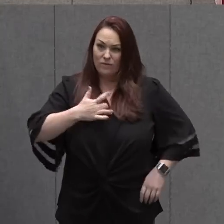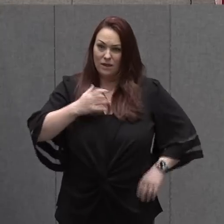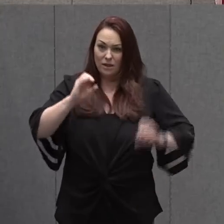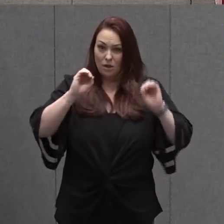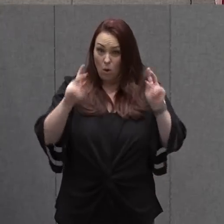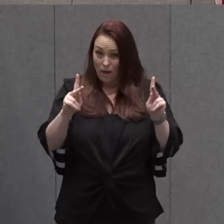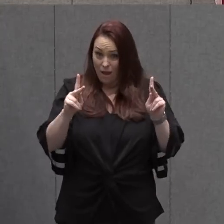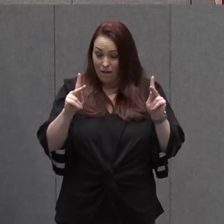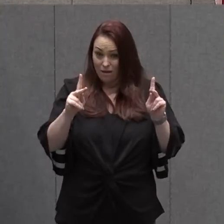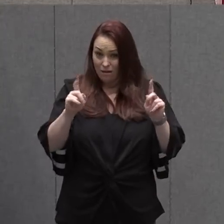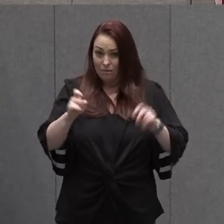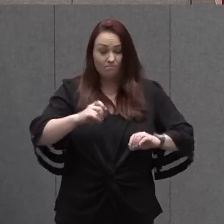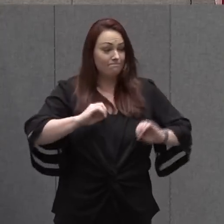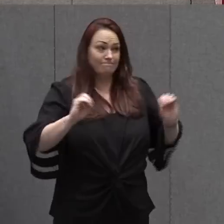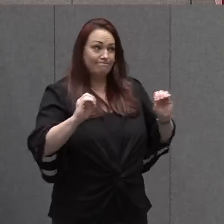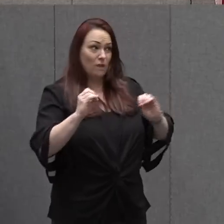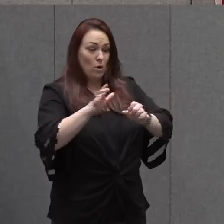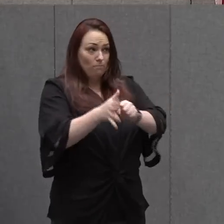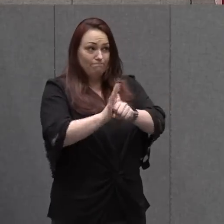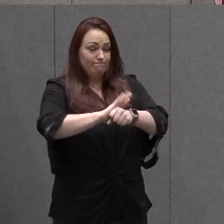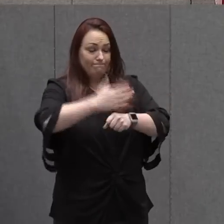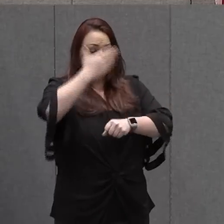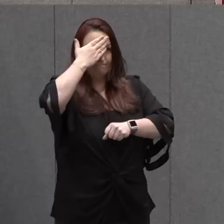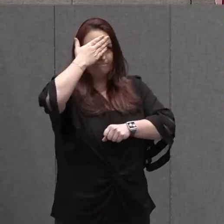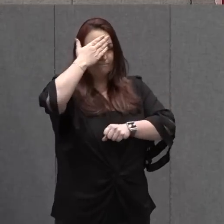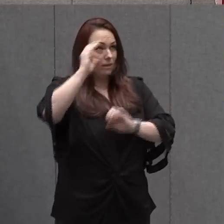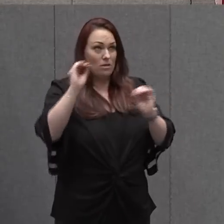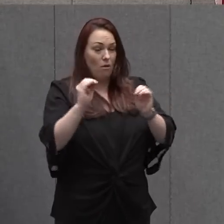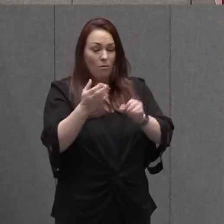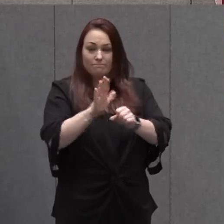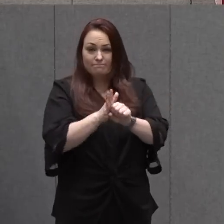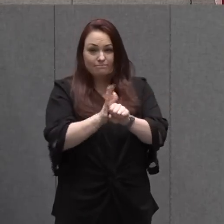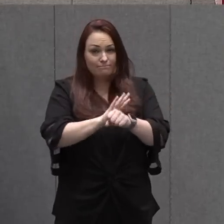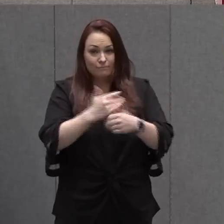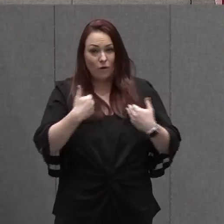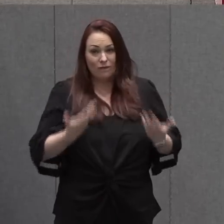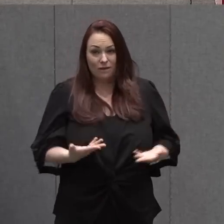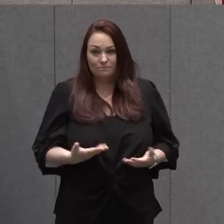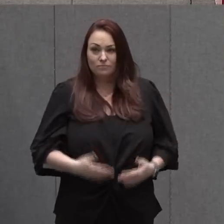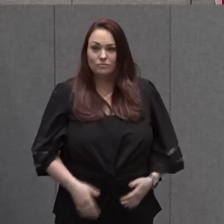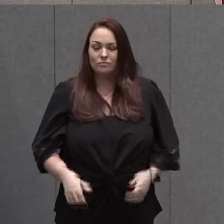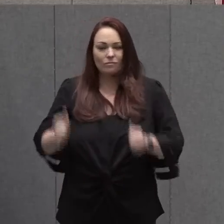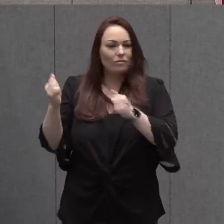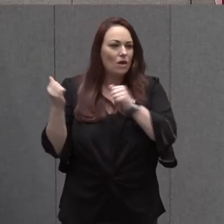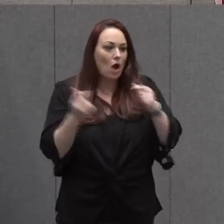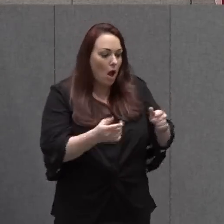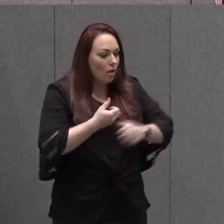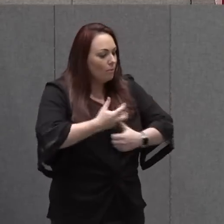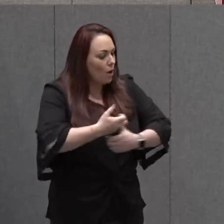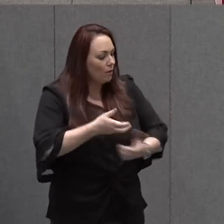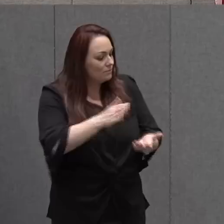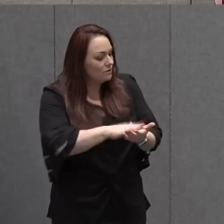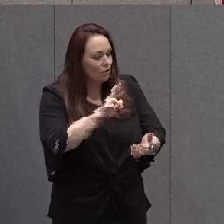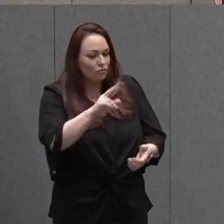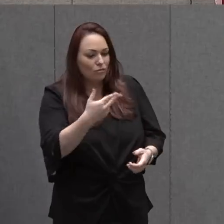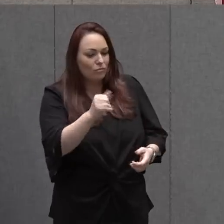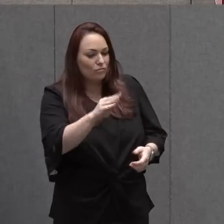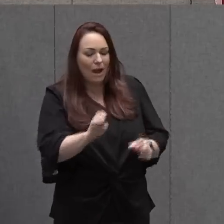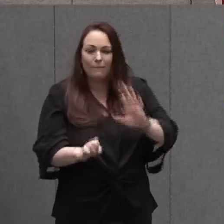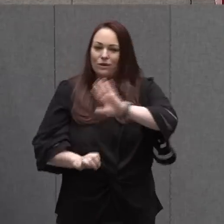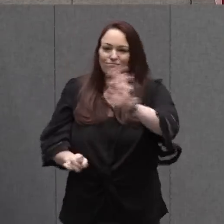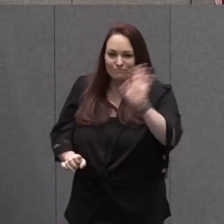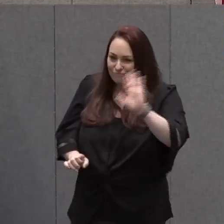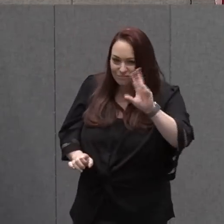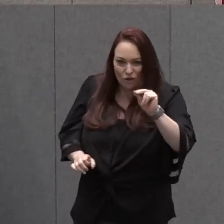here. Miss Garcia, all poems rhyme. No. Every poem not I've read. all poems